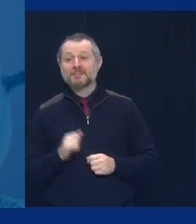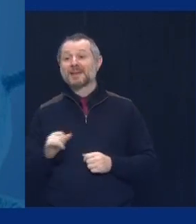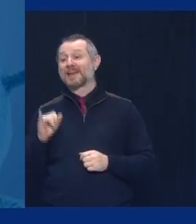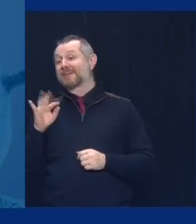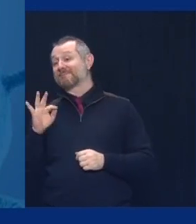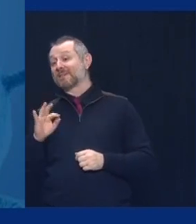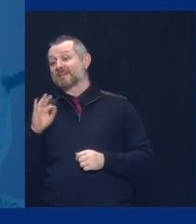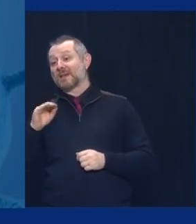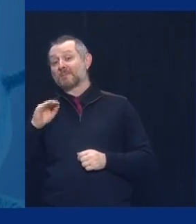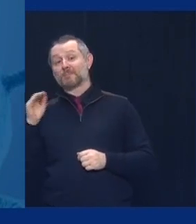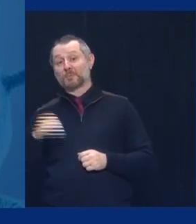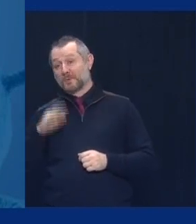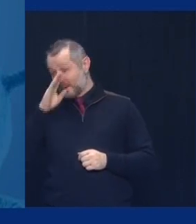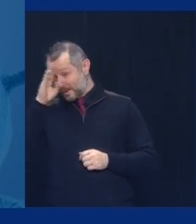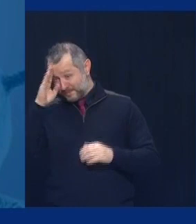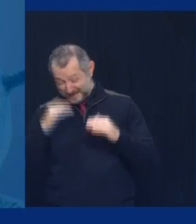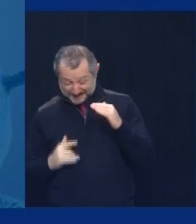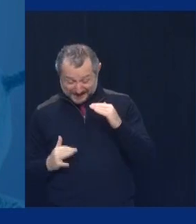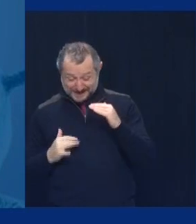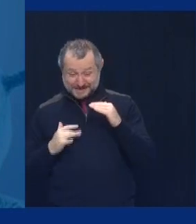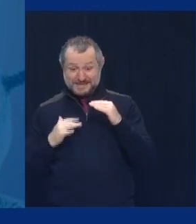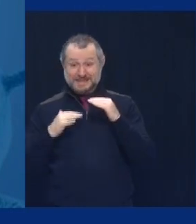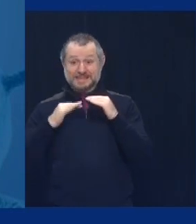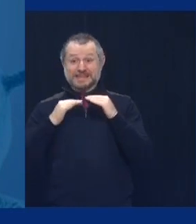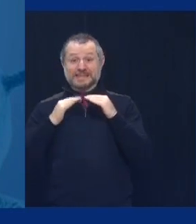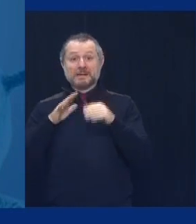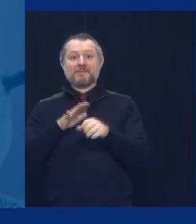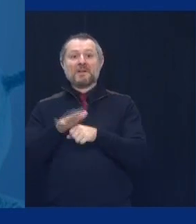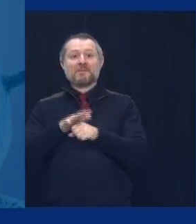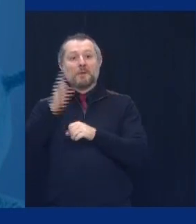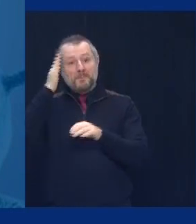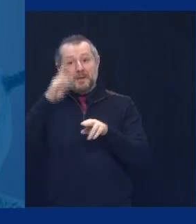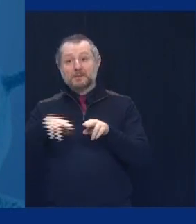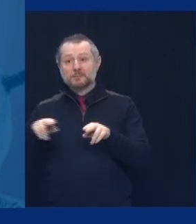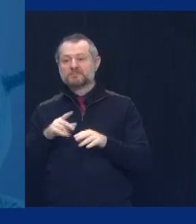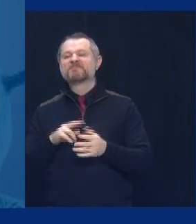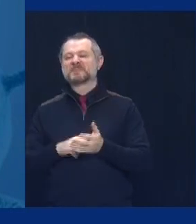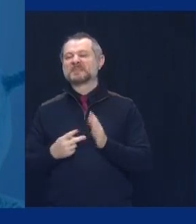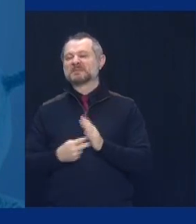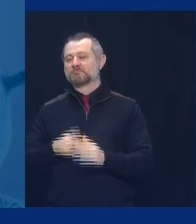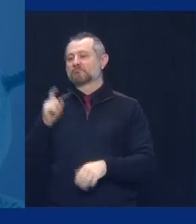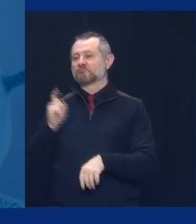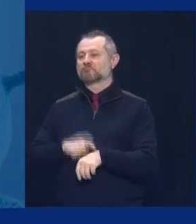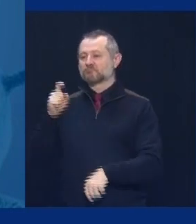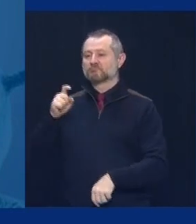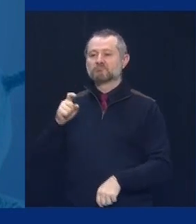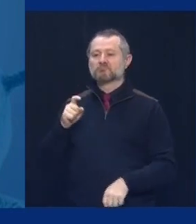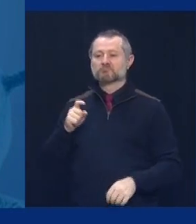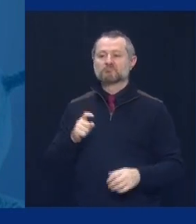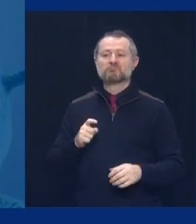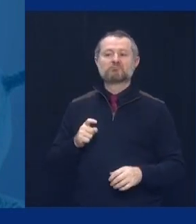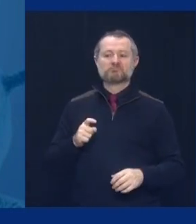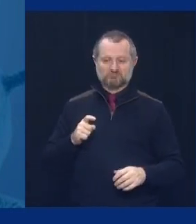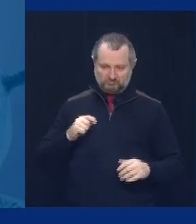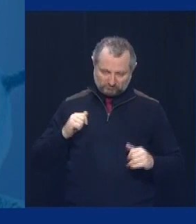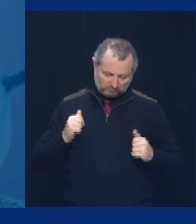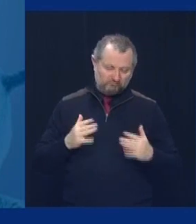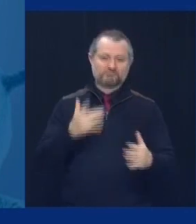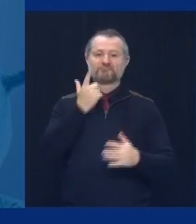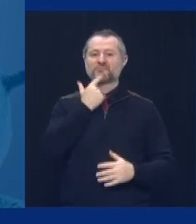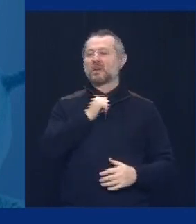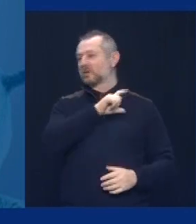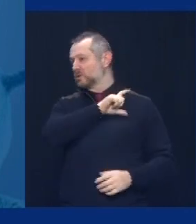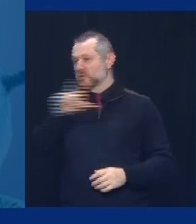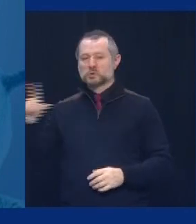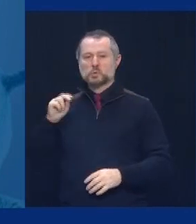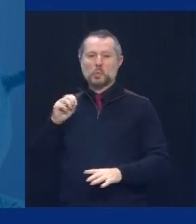hospital capacity, then you are effectively at the point where you're going to overwhelm the capacity.